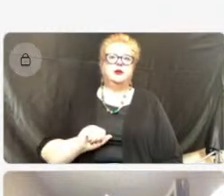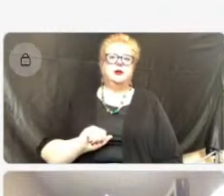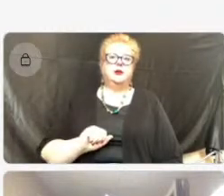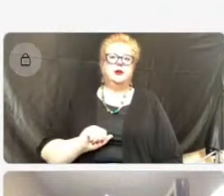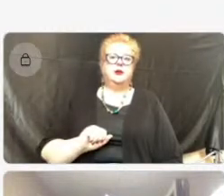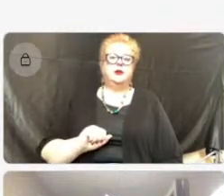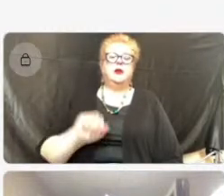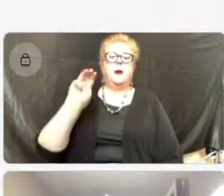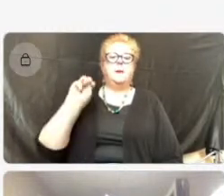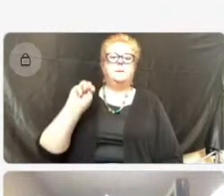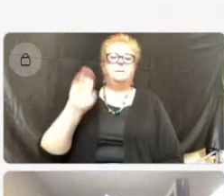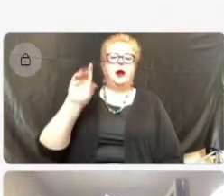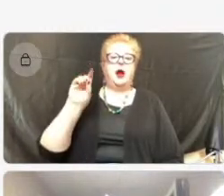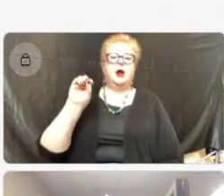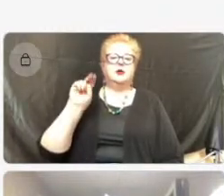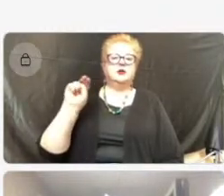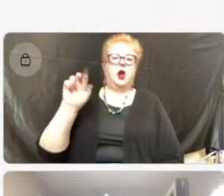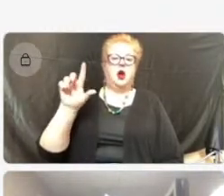McDonald?